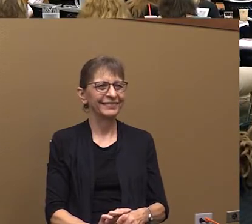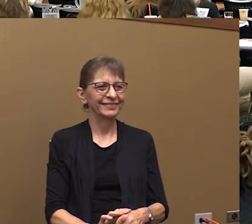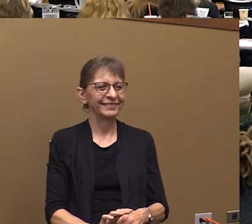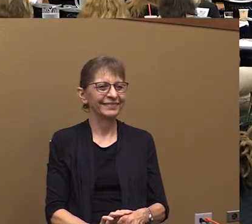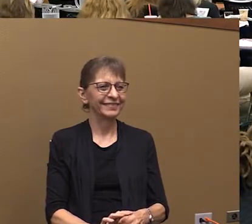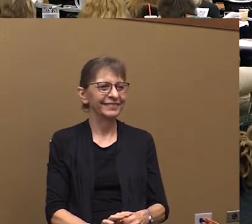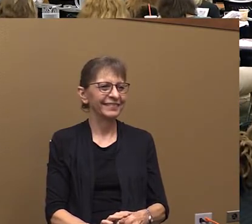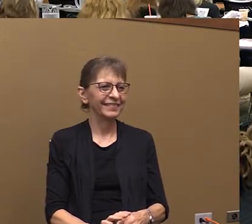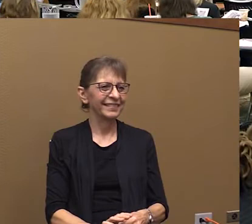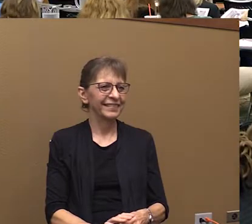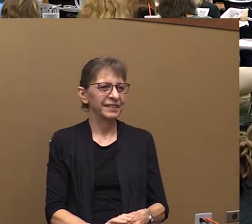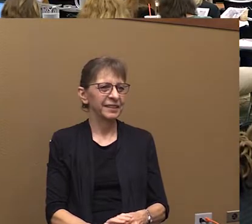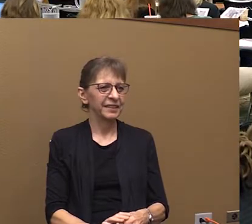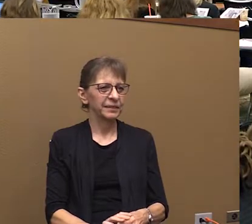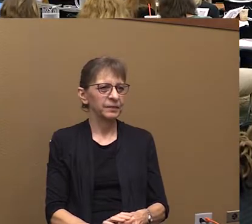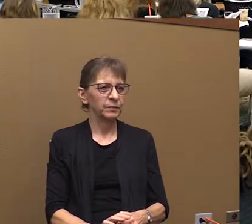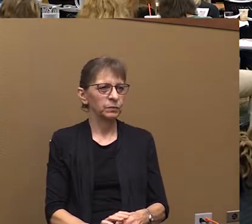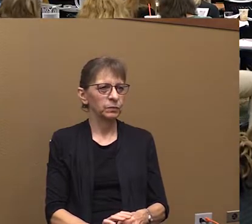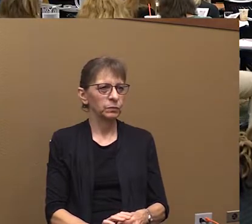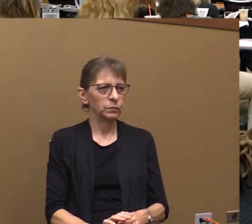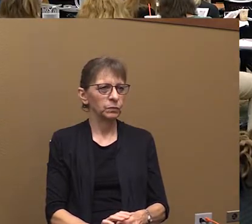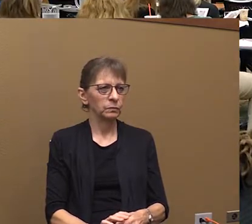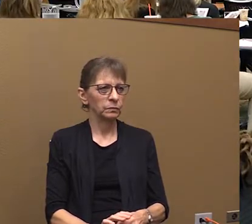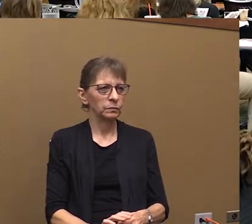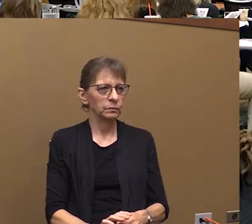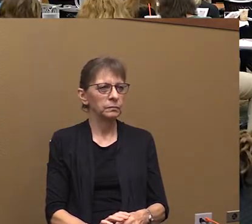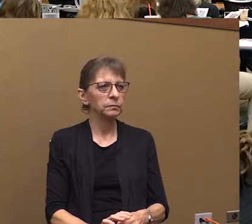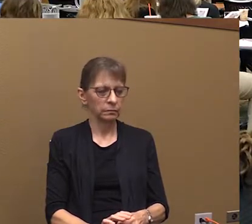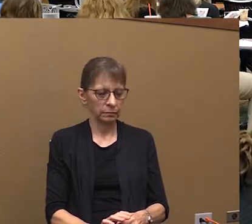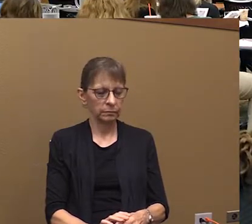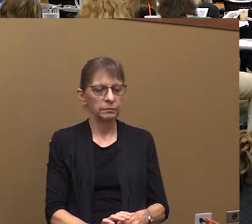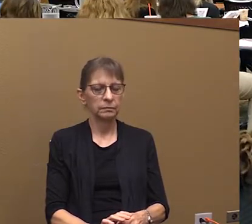Where I drop all my stuff. Oops, sorry.